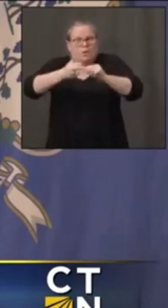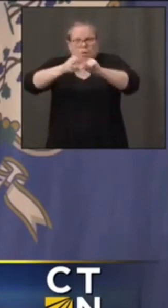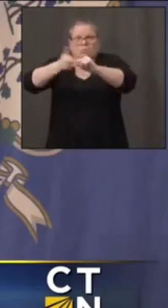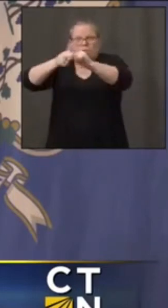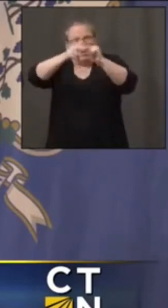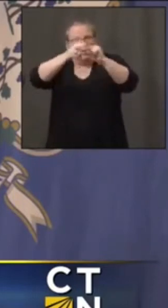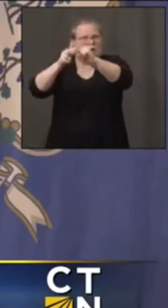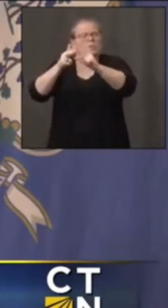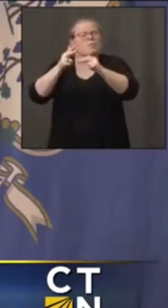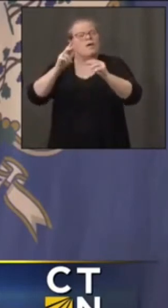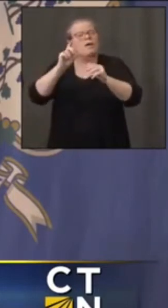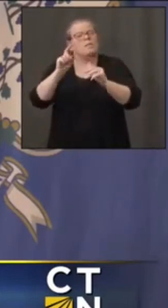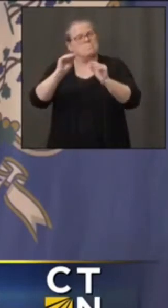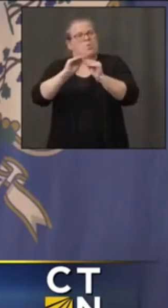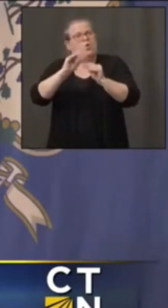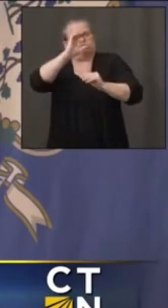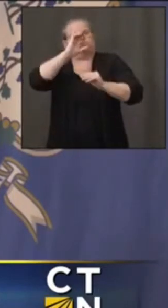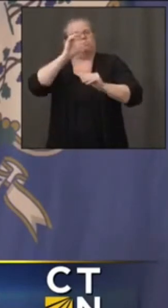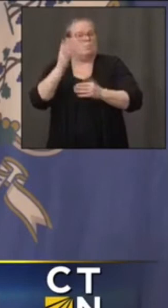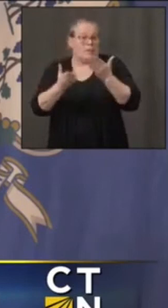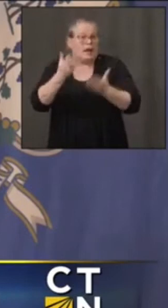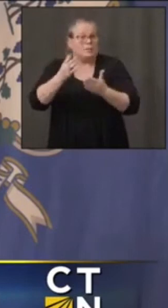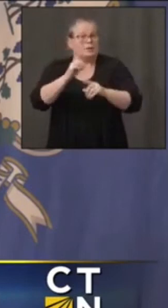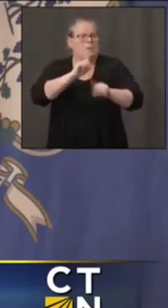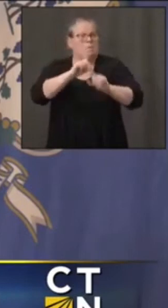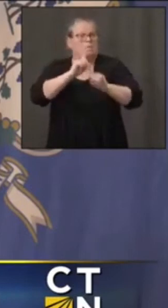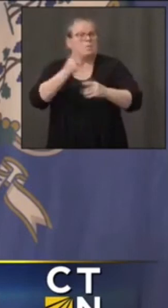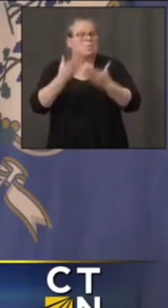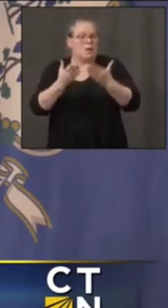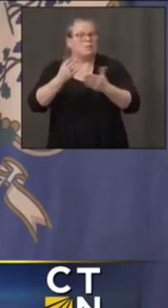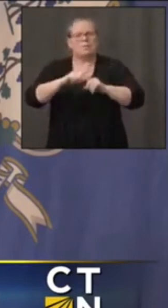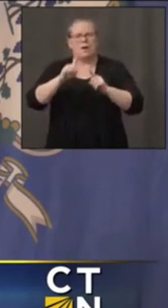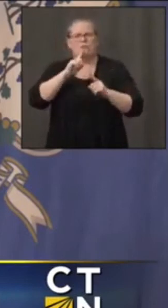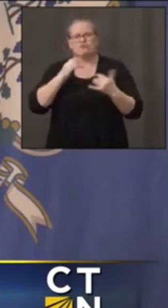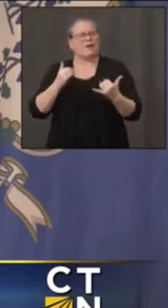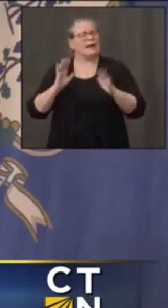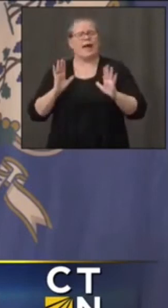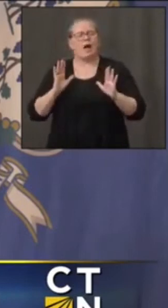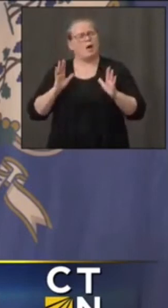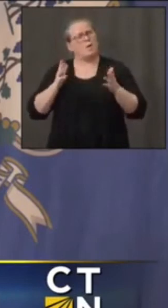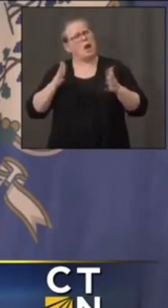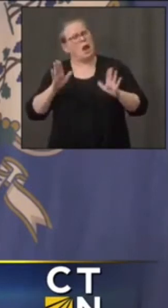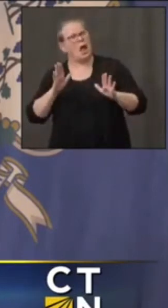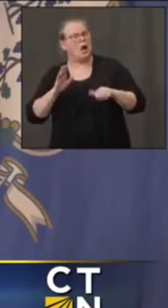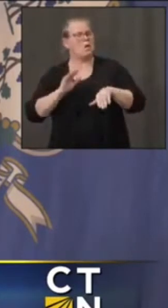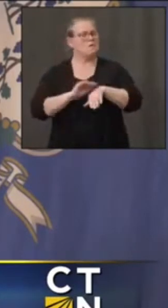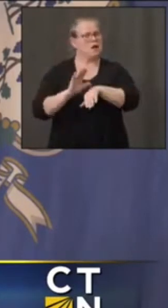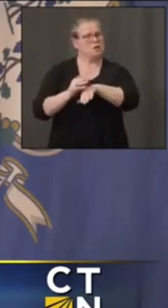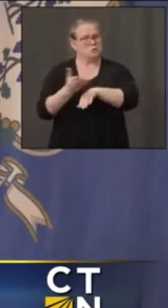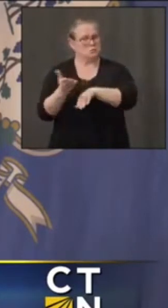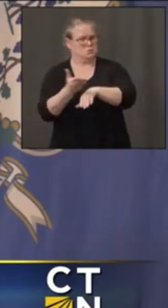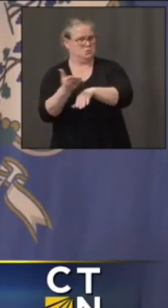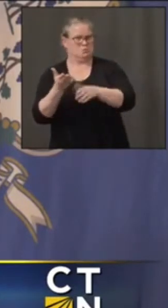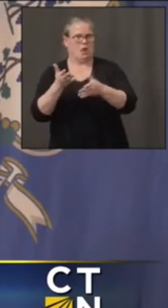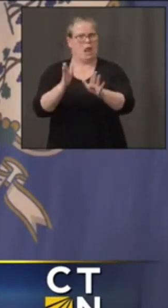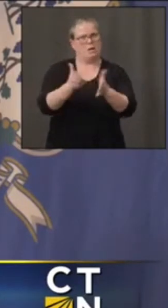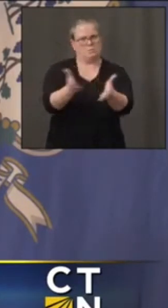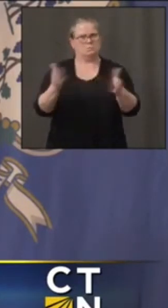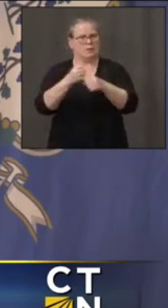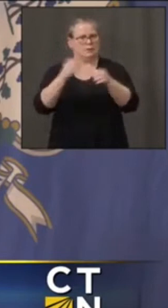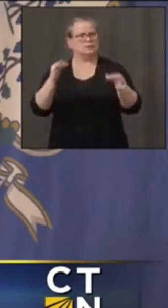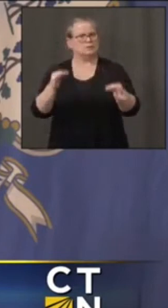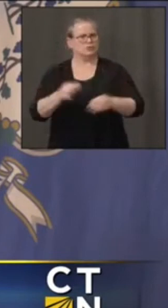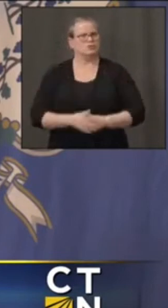I don't think we're close to that right now. And then in terms of, because you've talked about enforcement a lot tonight, in terms